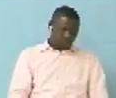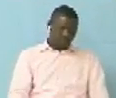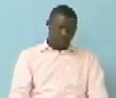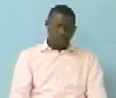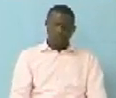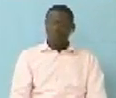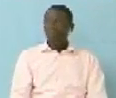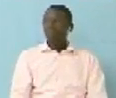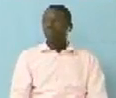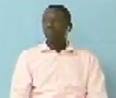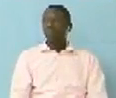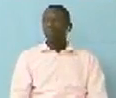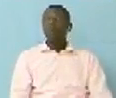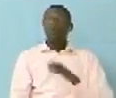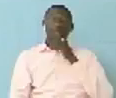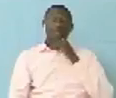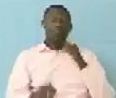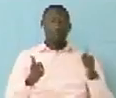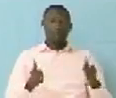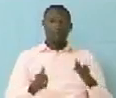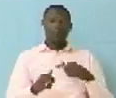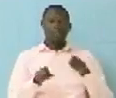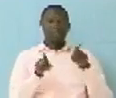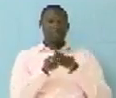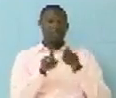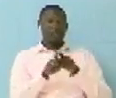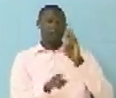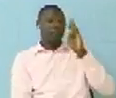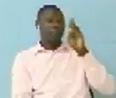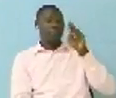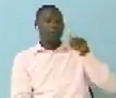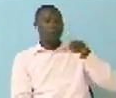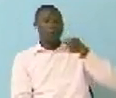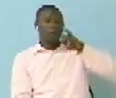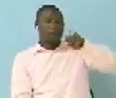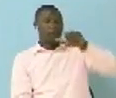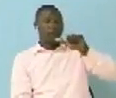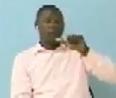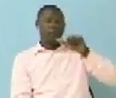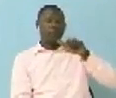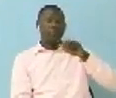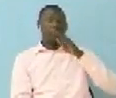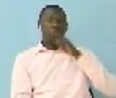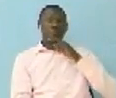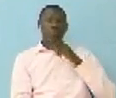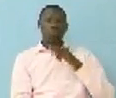And so, Chairman, it was this same Bunja who denied his involvement in the coup.